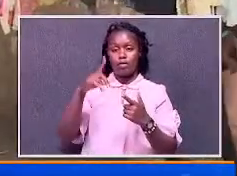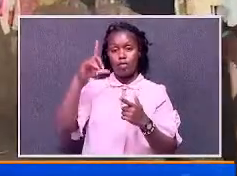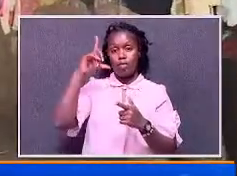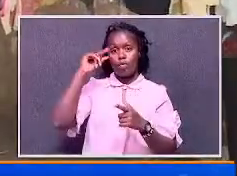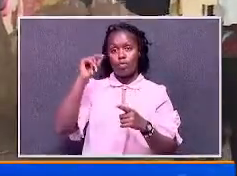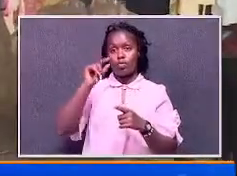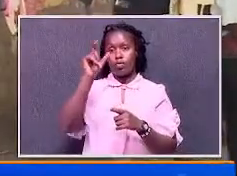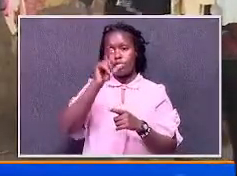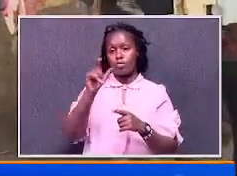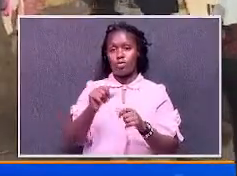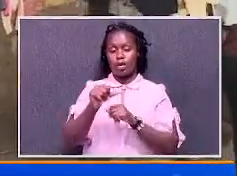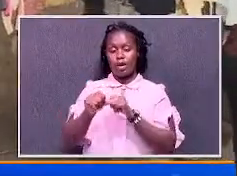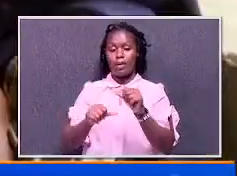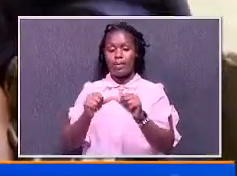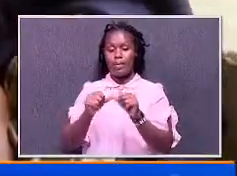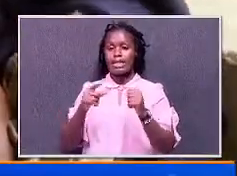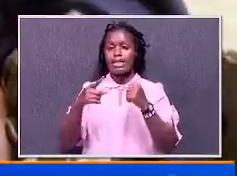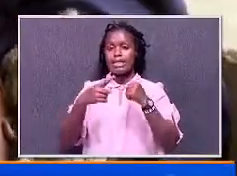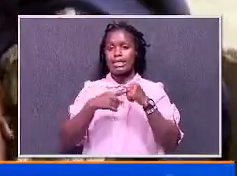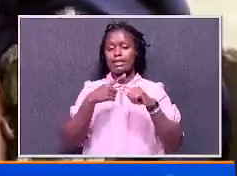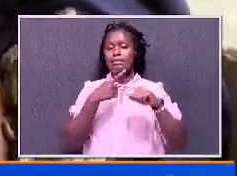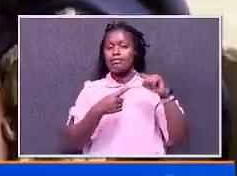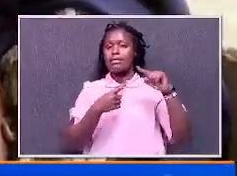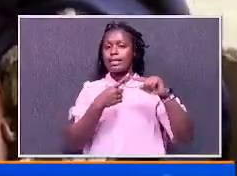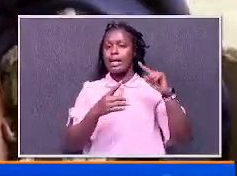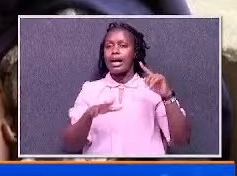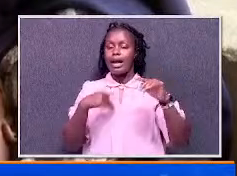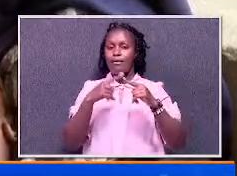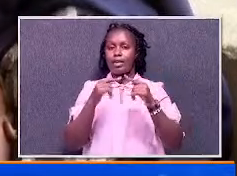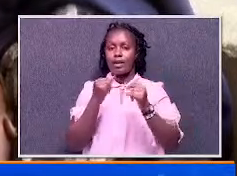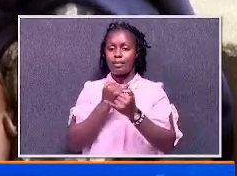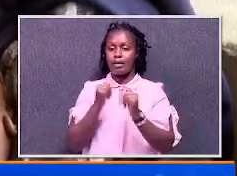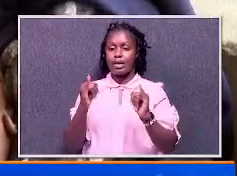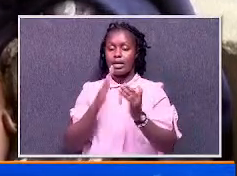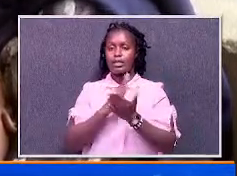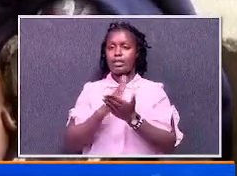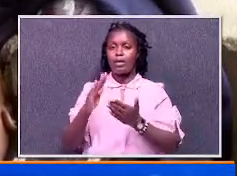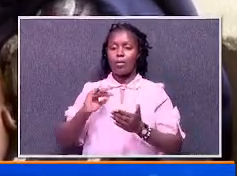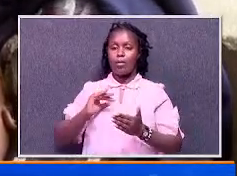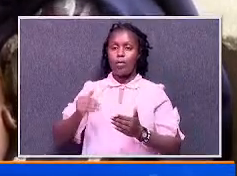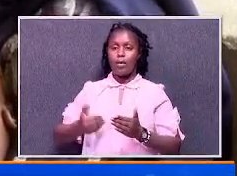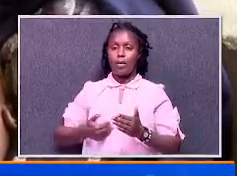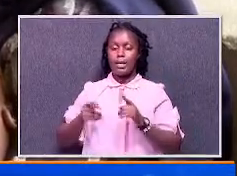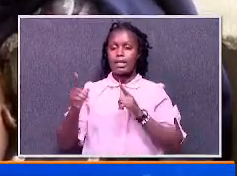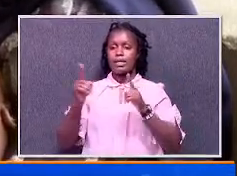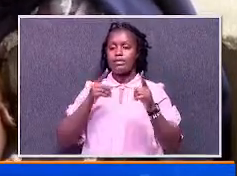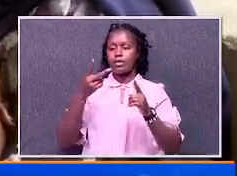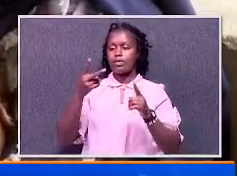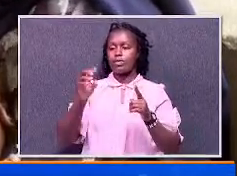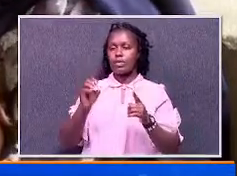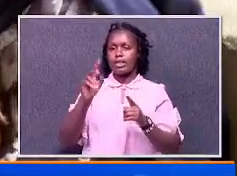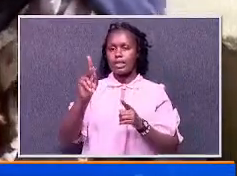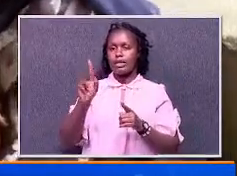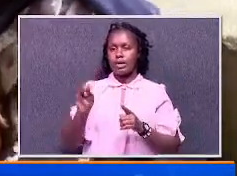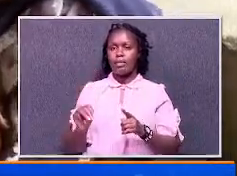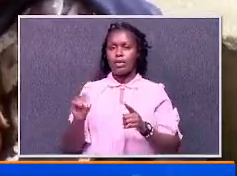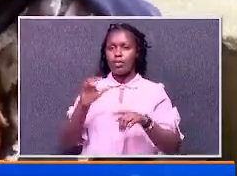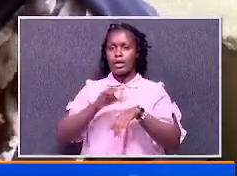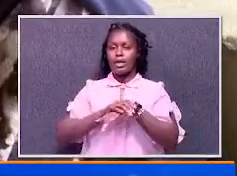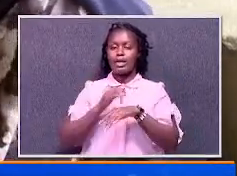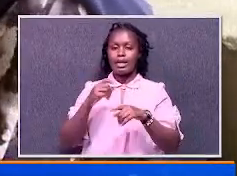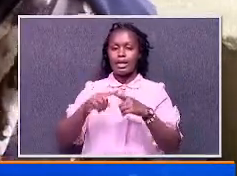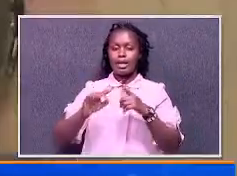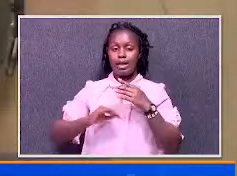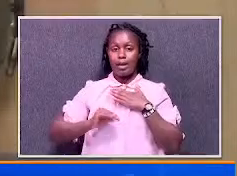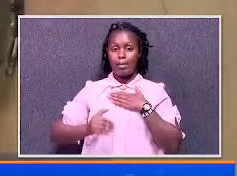where close to 6 decades after independence, some women still travel up to 20 kilometers to seek critical maternal